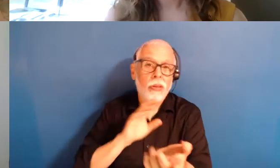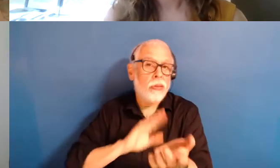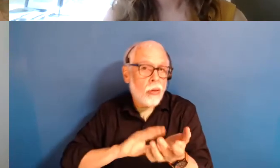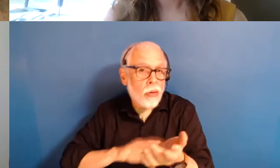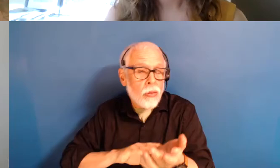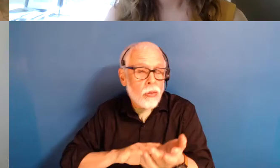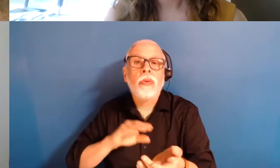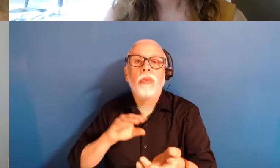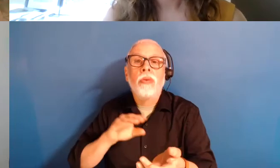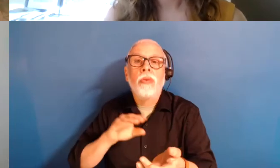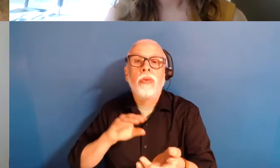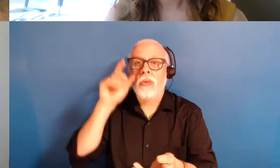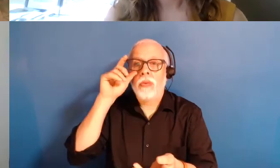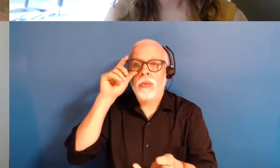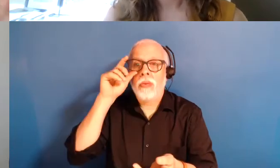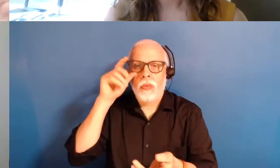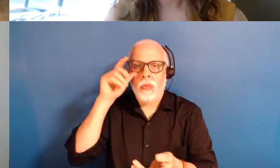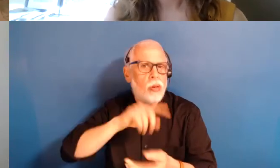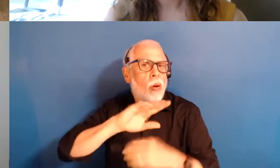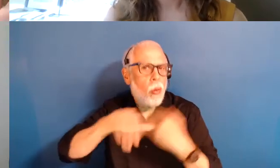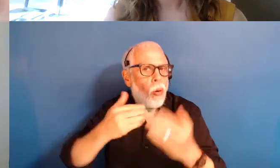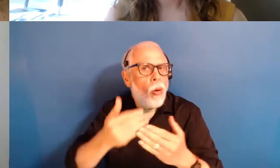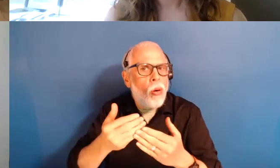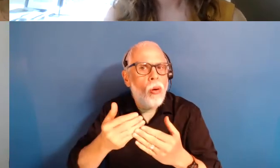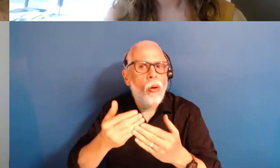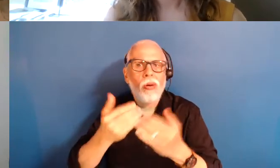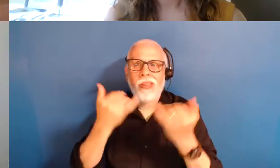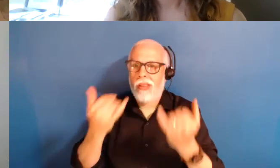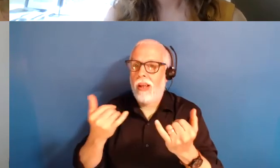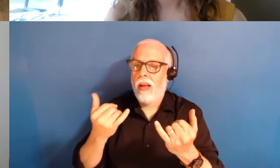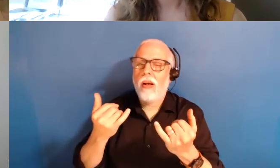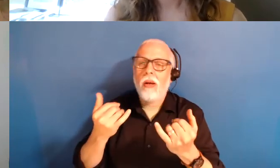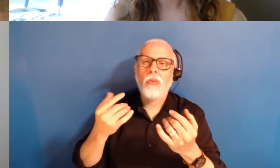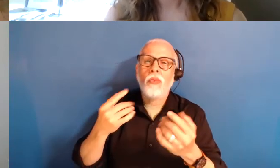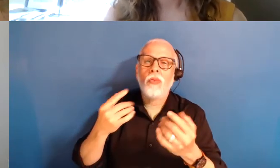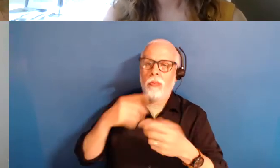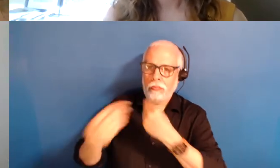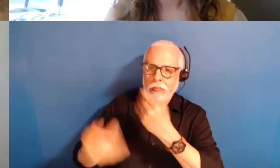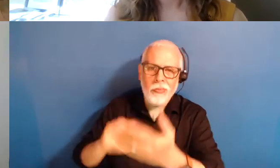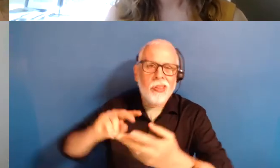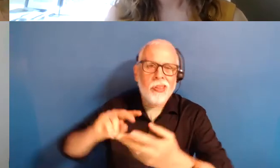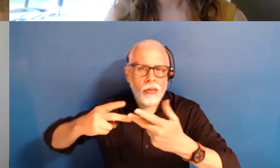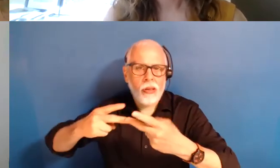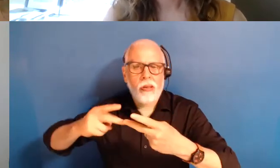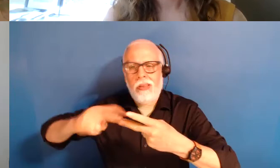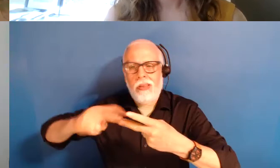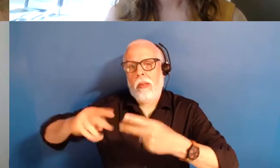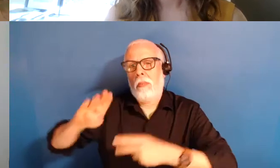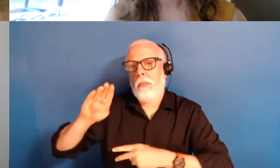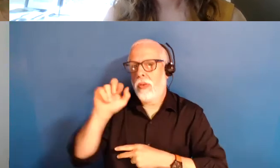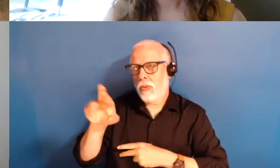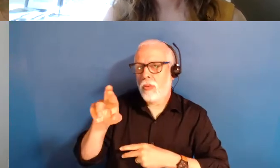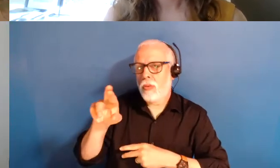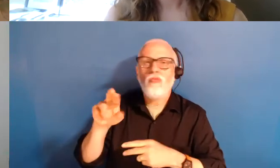So we should all be now, as providers, able to administer those second boosters to those who are